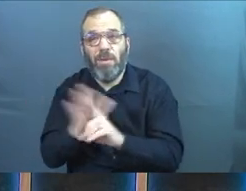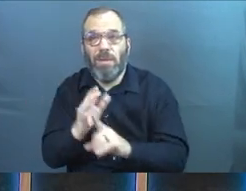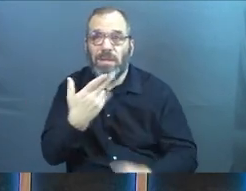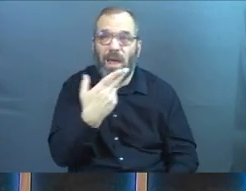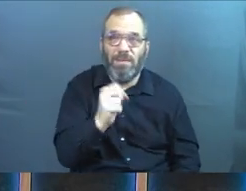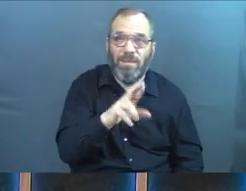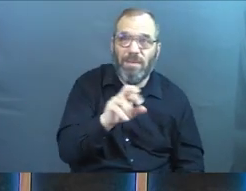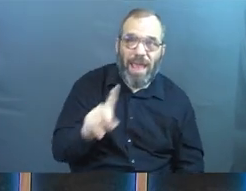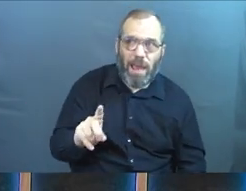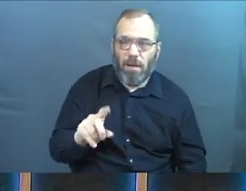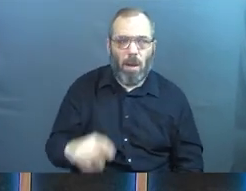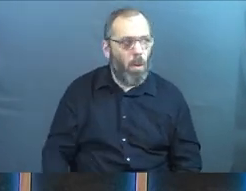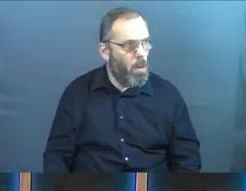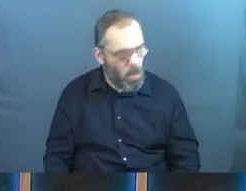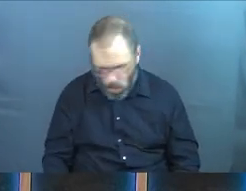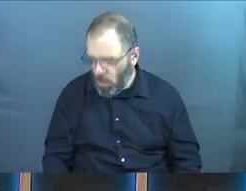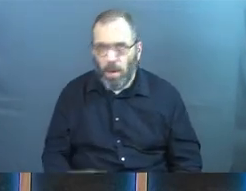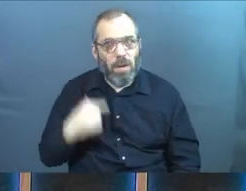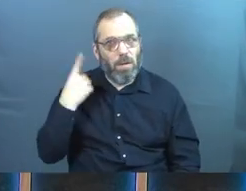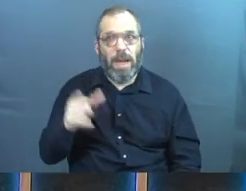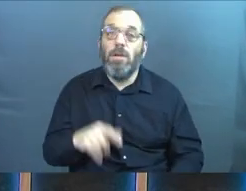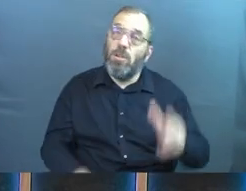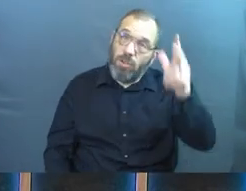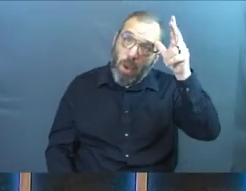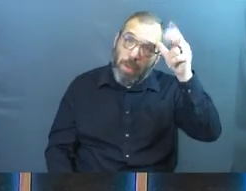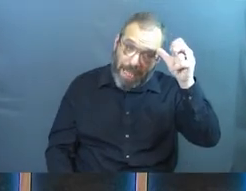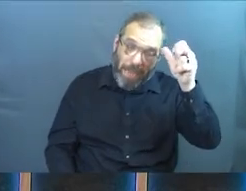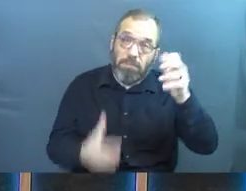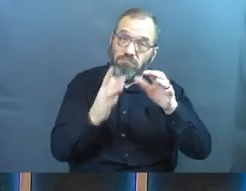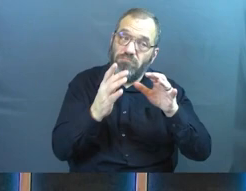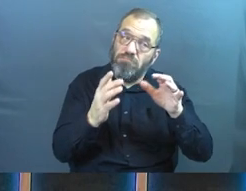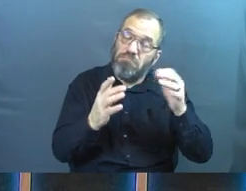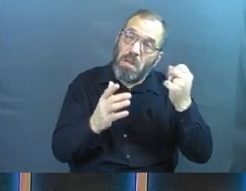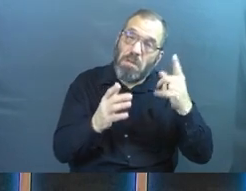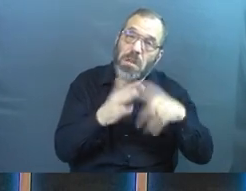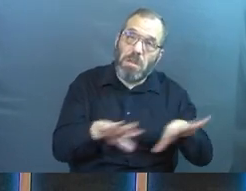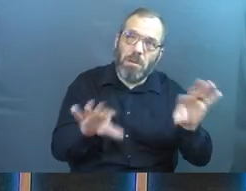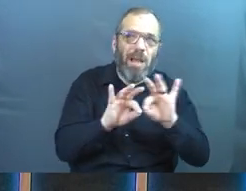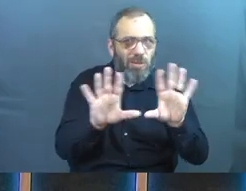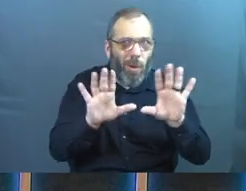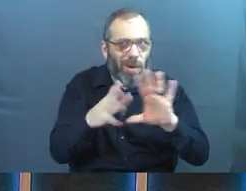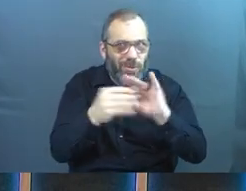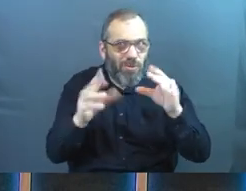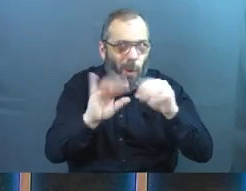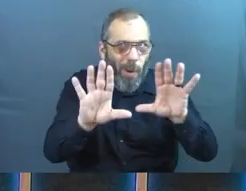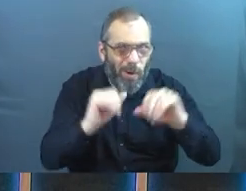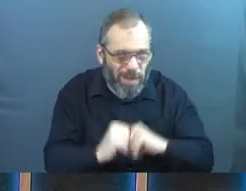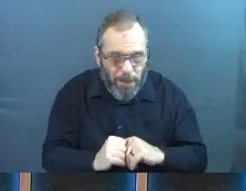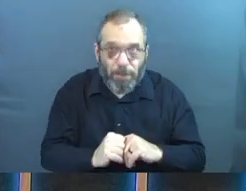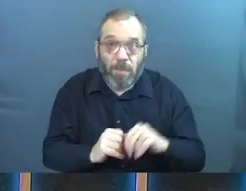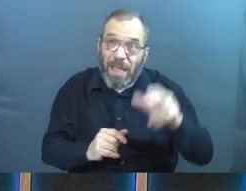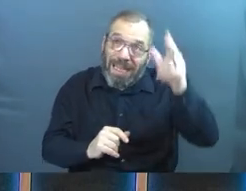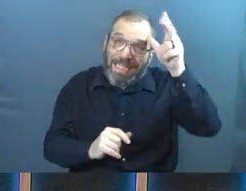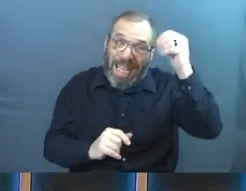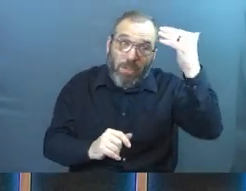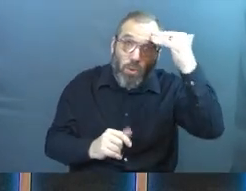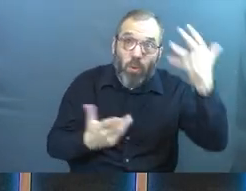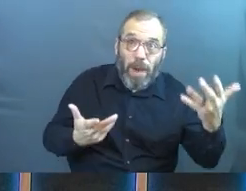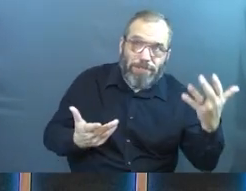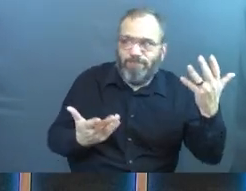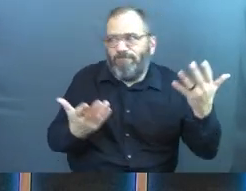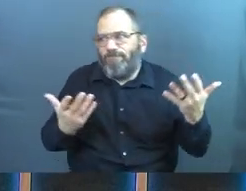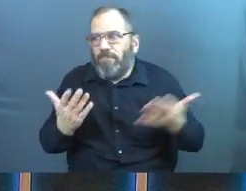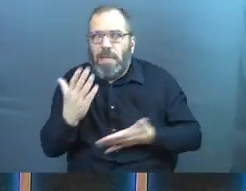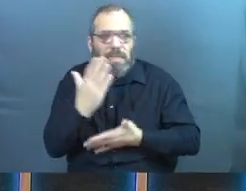Pretty crazy stuff. So again, Satan understands he's a big deal. And just, you got to have this for the plot. We don't know what Satan knew.